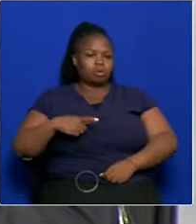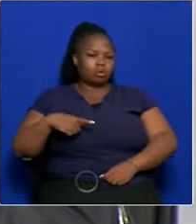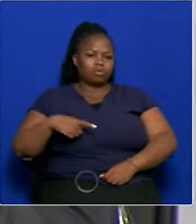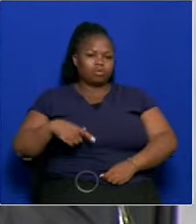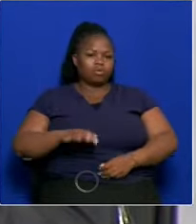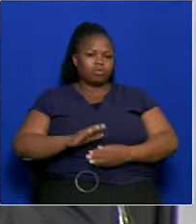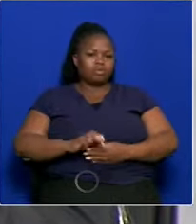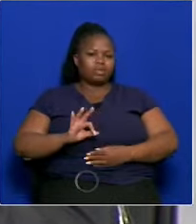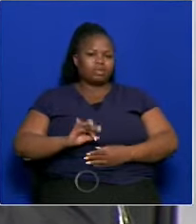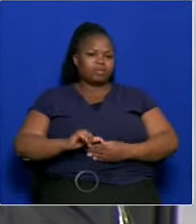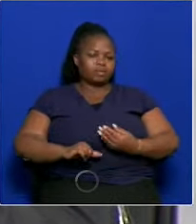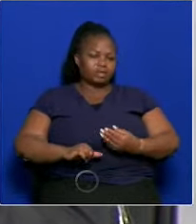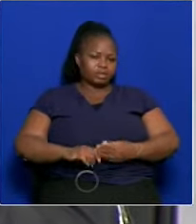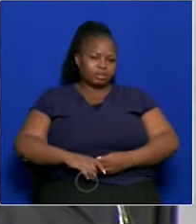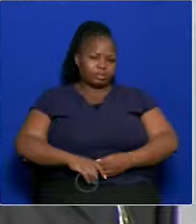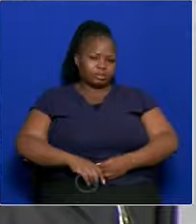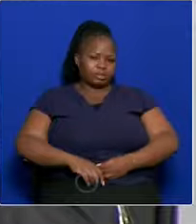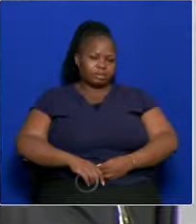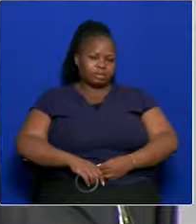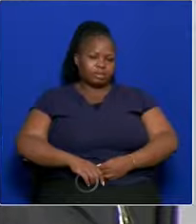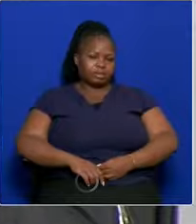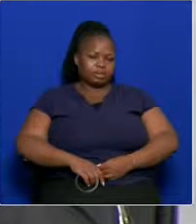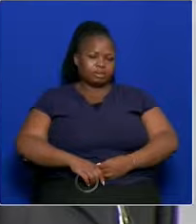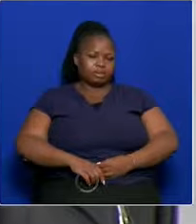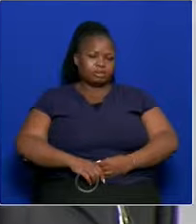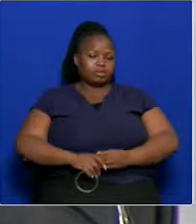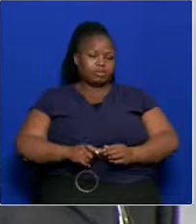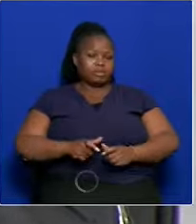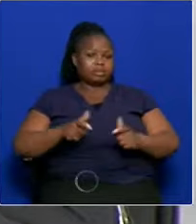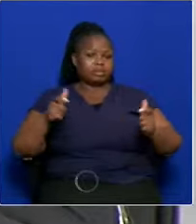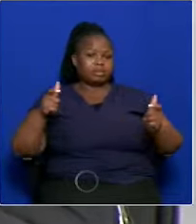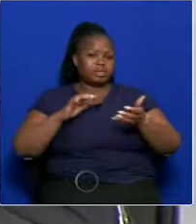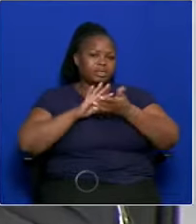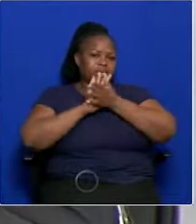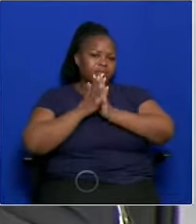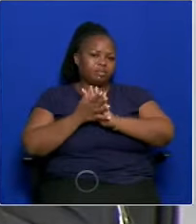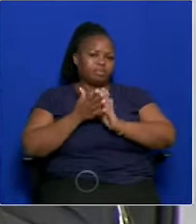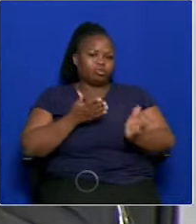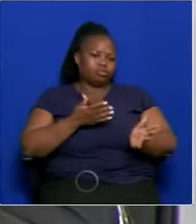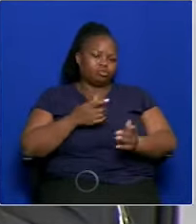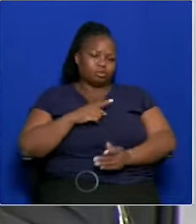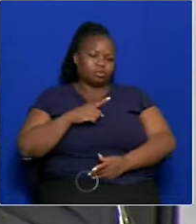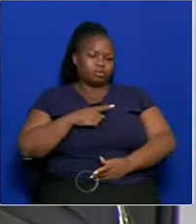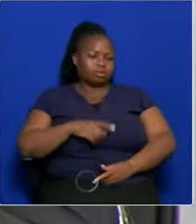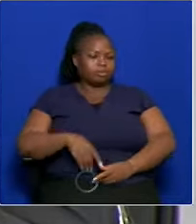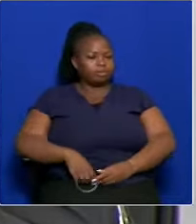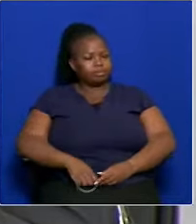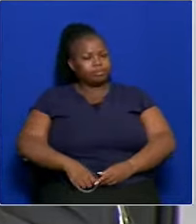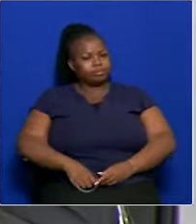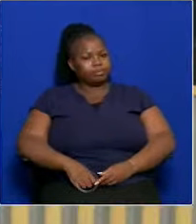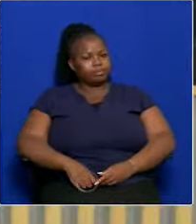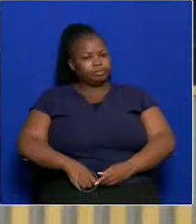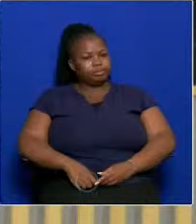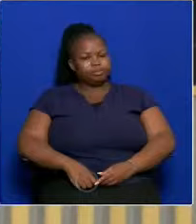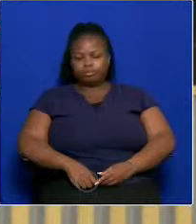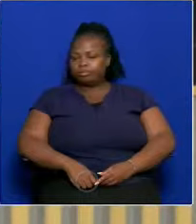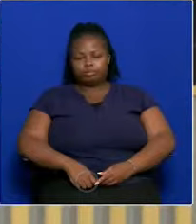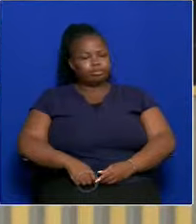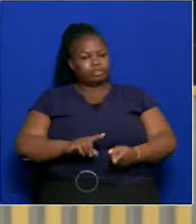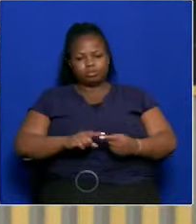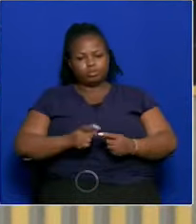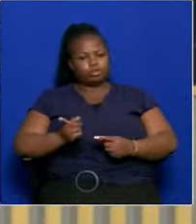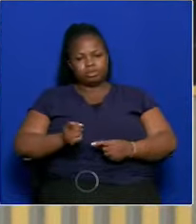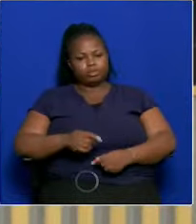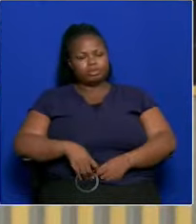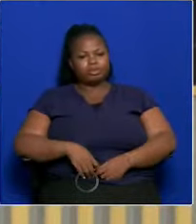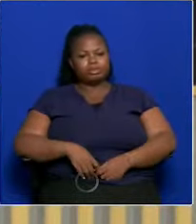in there. So it was a major damage, that is why. General, that is not the point. The point is you're coming